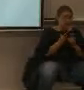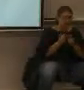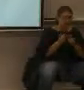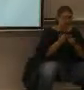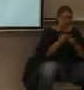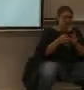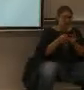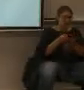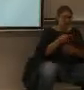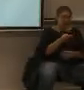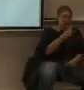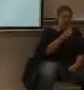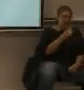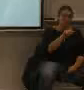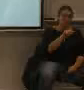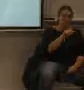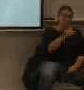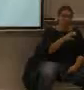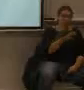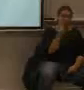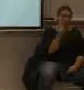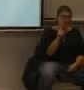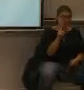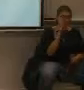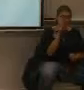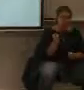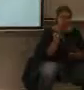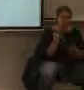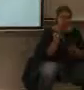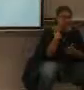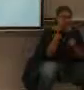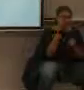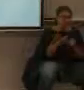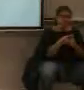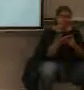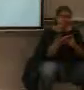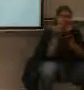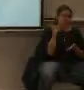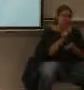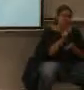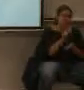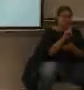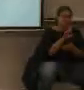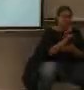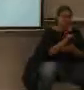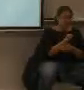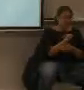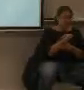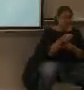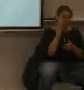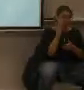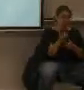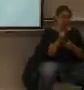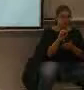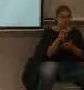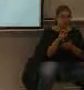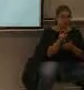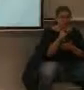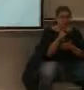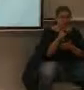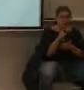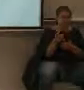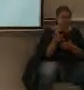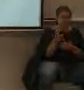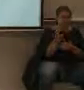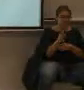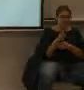metabolic things to evolve. Because maybe you have something that first makes it less toxic, and then it's making it less toxic because it's cleaving off part of